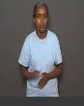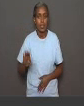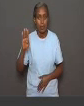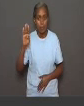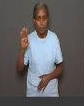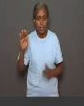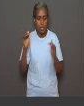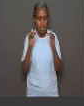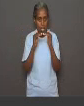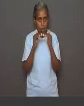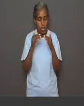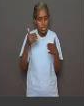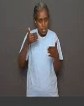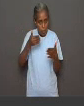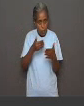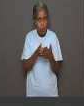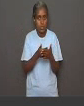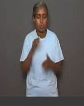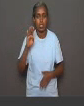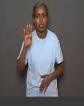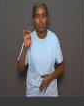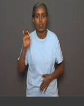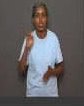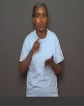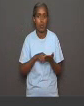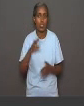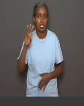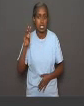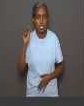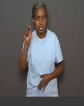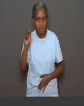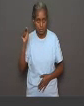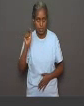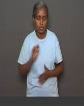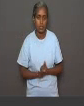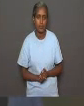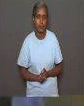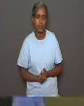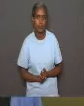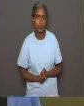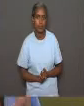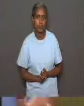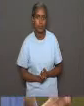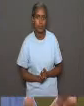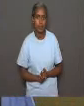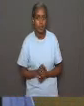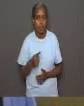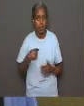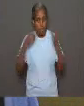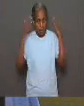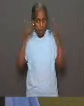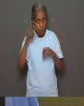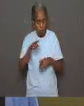Beta equals approximately 40.6 degrees. I hope you